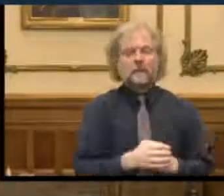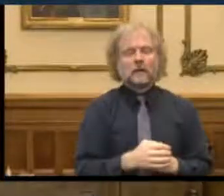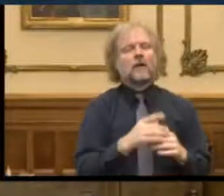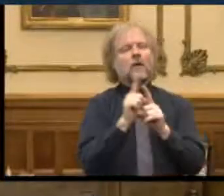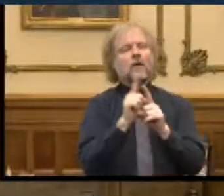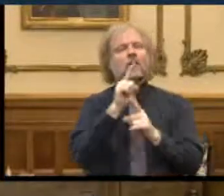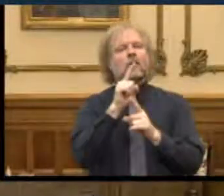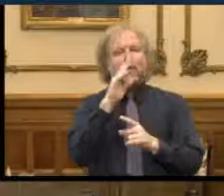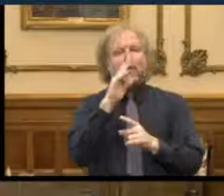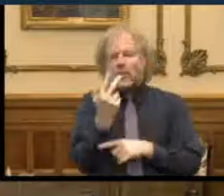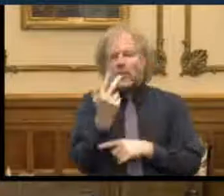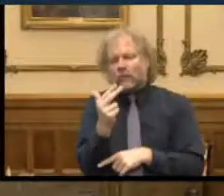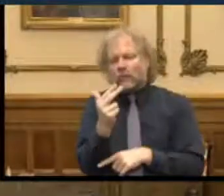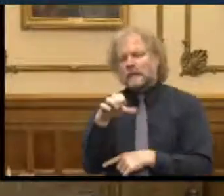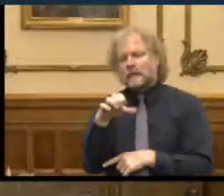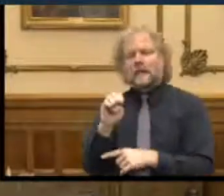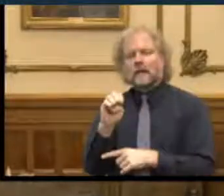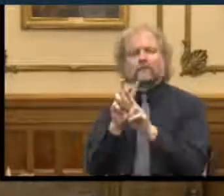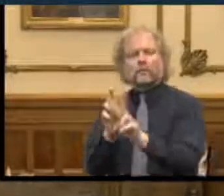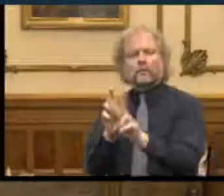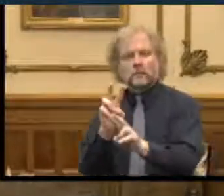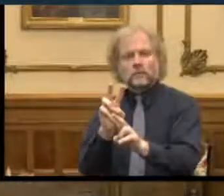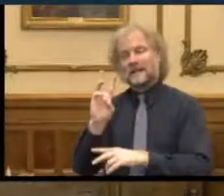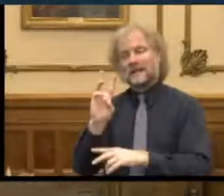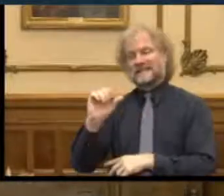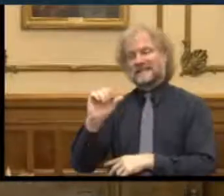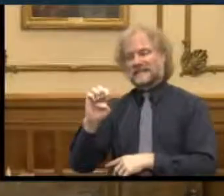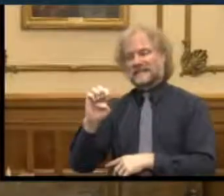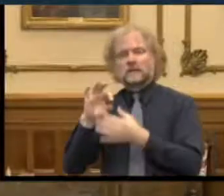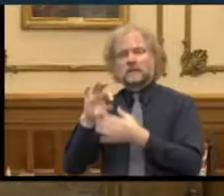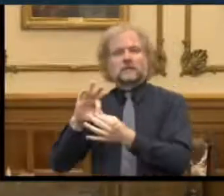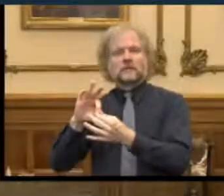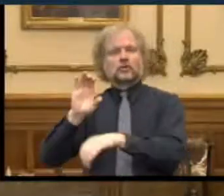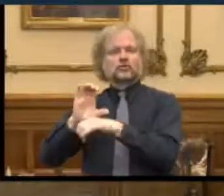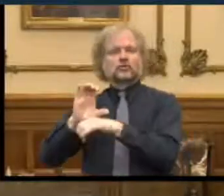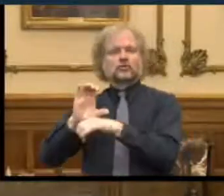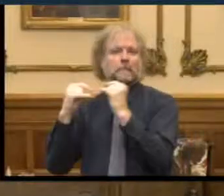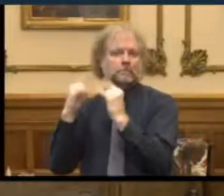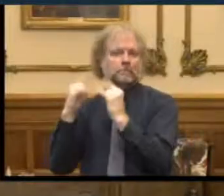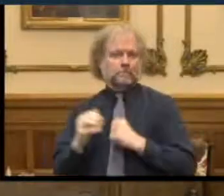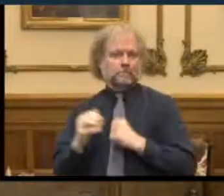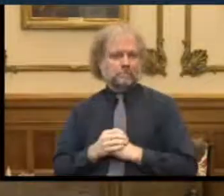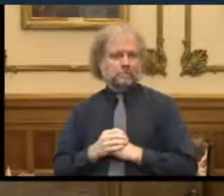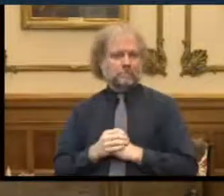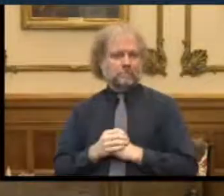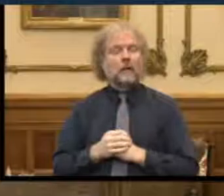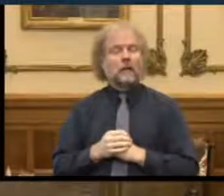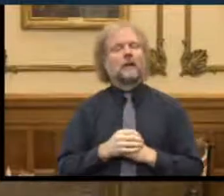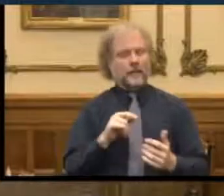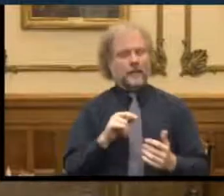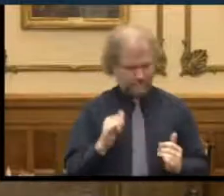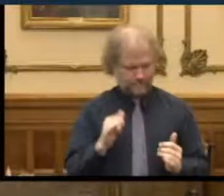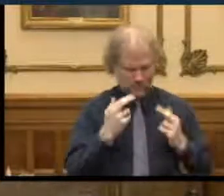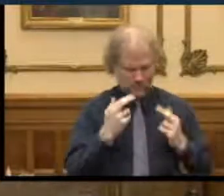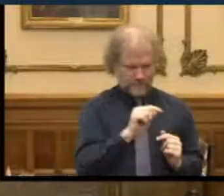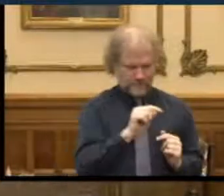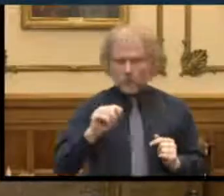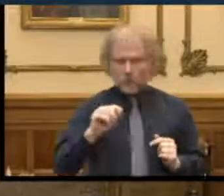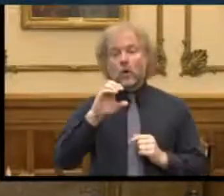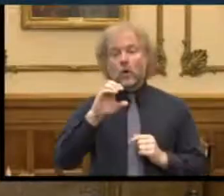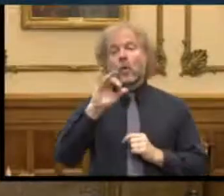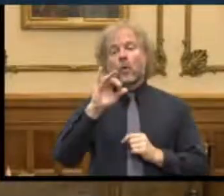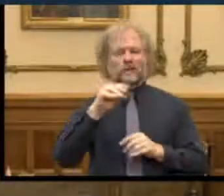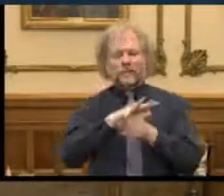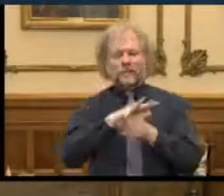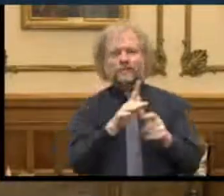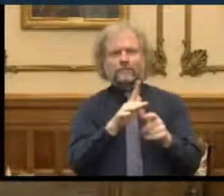3 cases associated with funerals and 6 cases associated with a church camp. What this shows us is that COVID can spread quickly